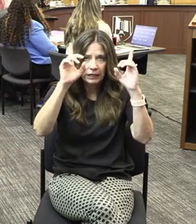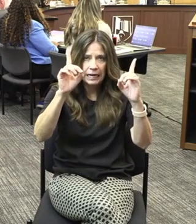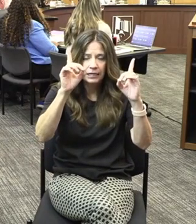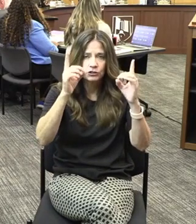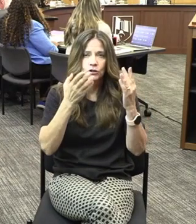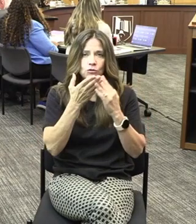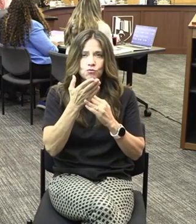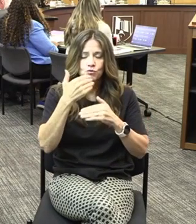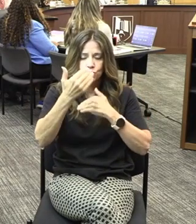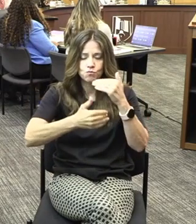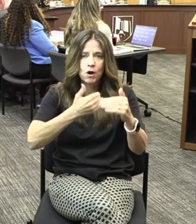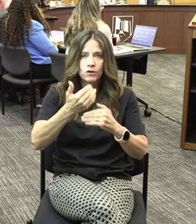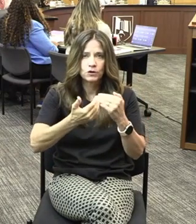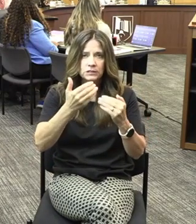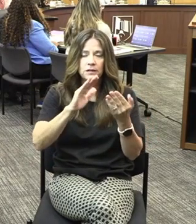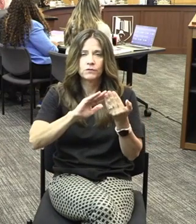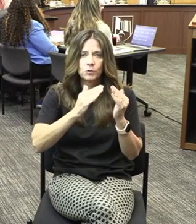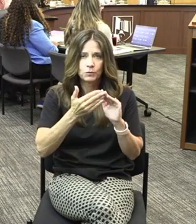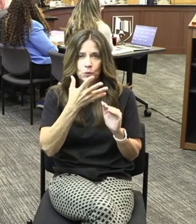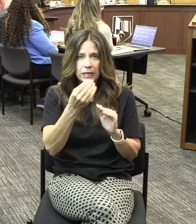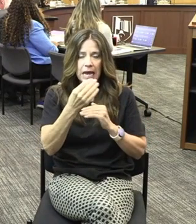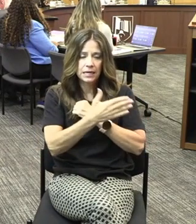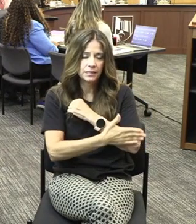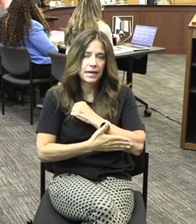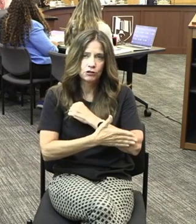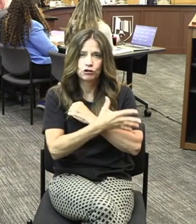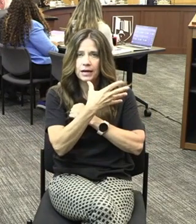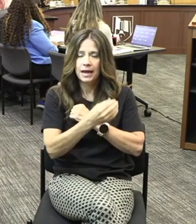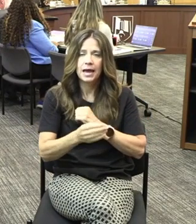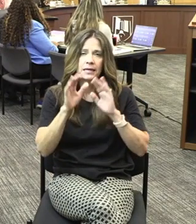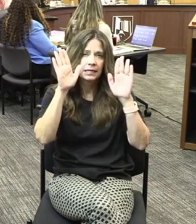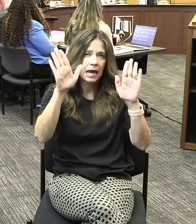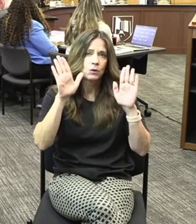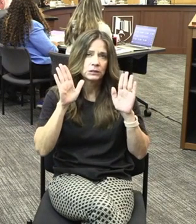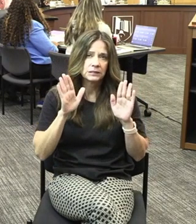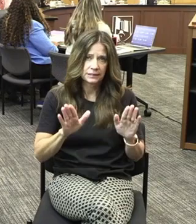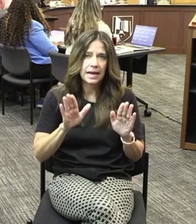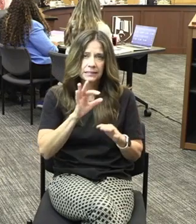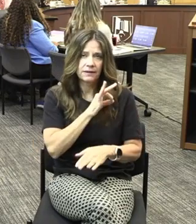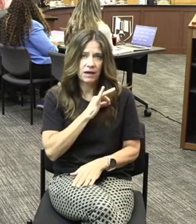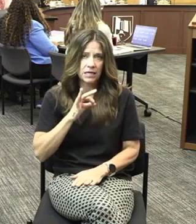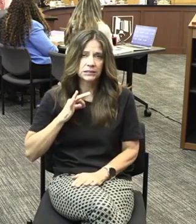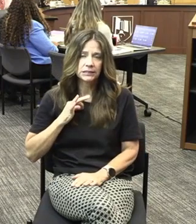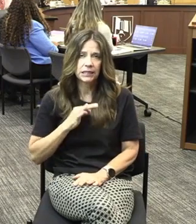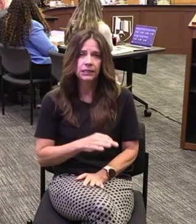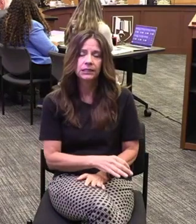the progress of the community and nation, and an outstanding faculty.